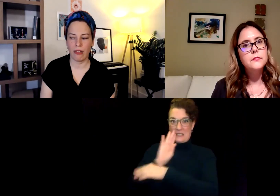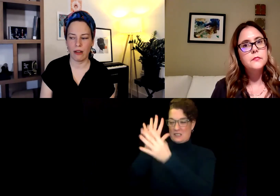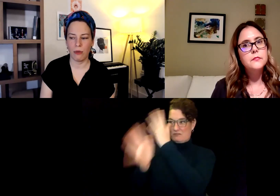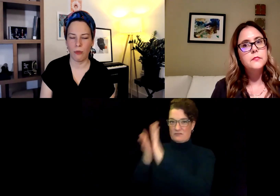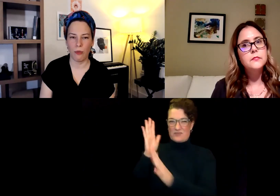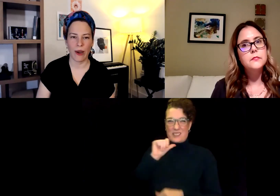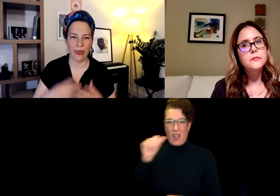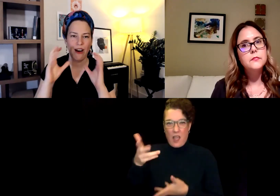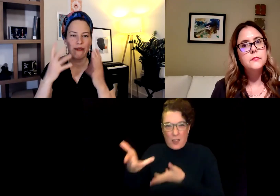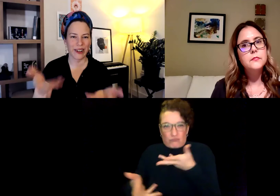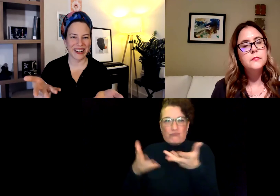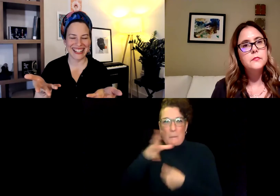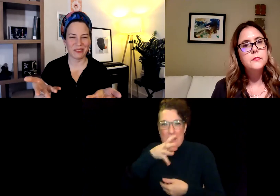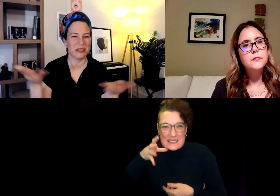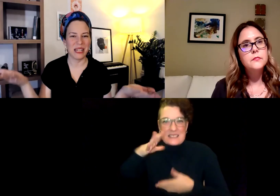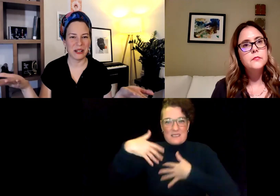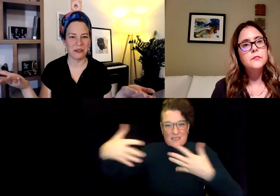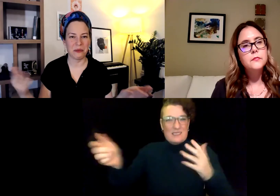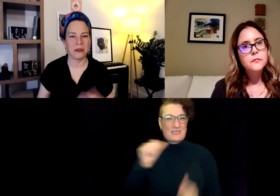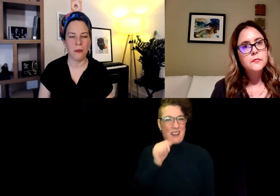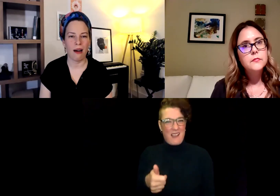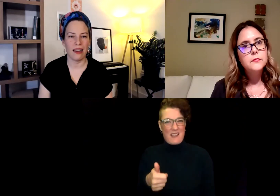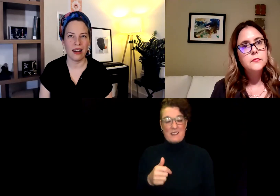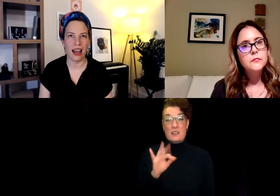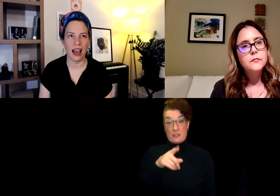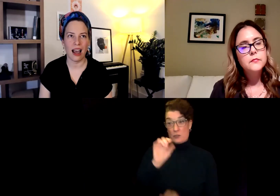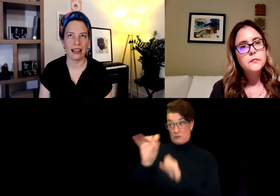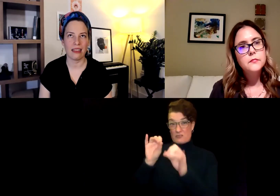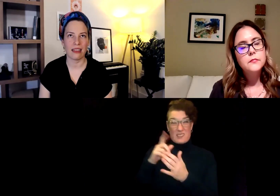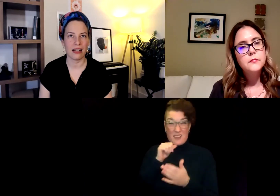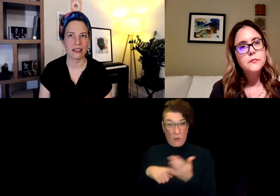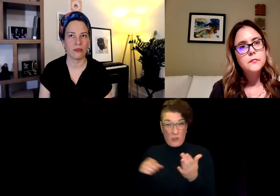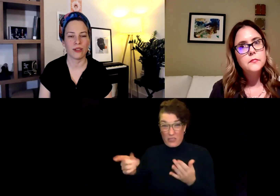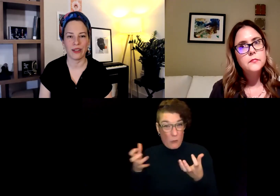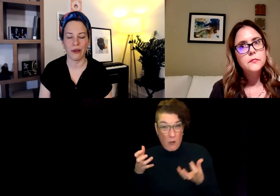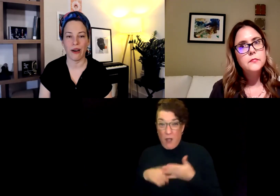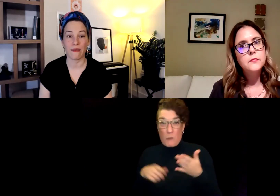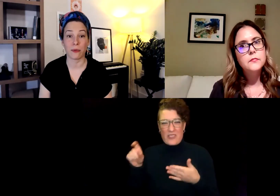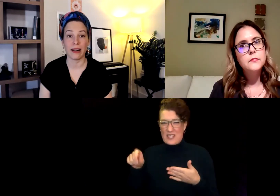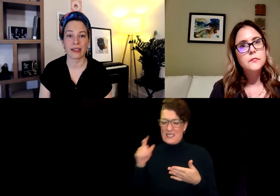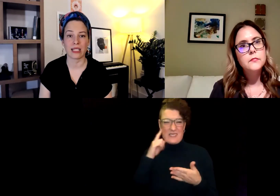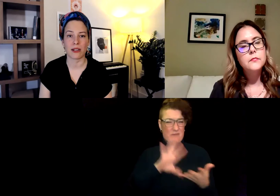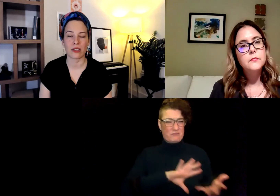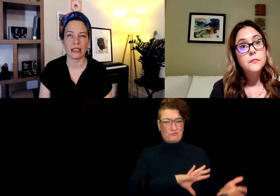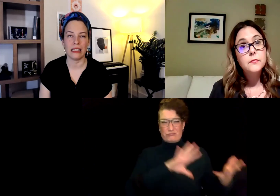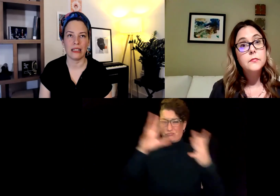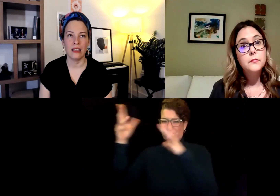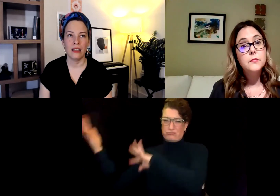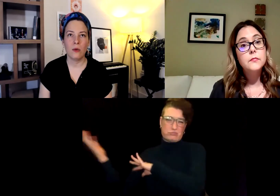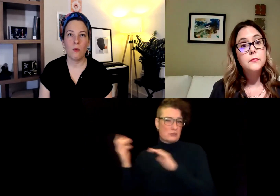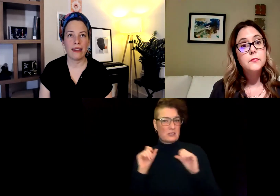if what they offer isn't what you need or what you want, I think things can really go off the rails,